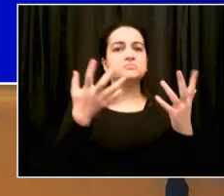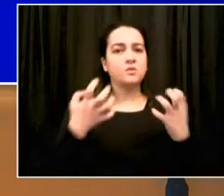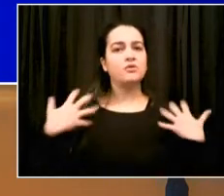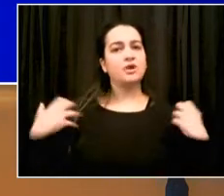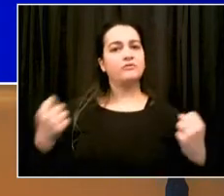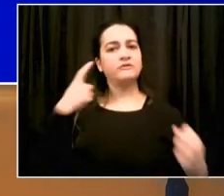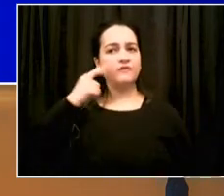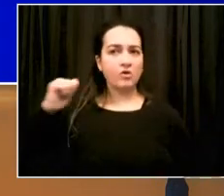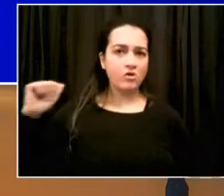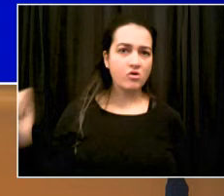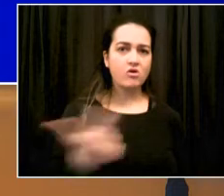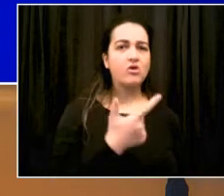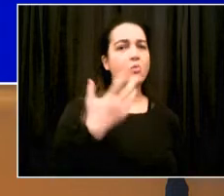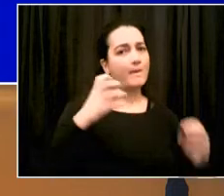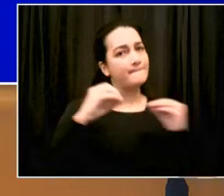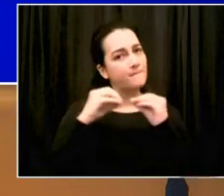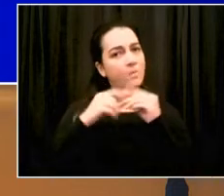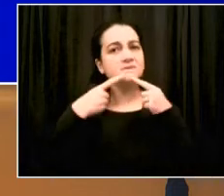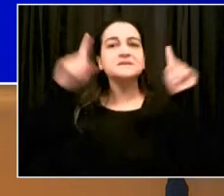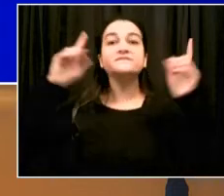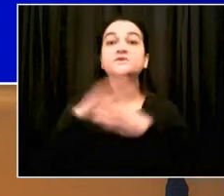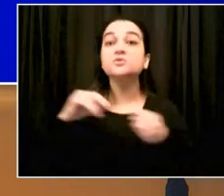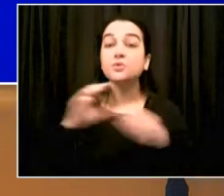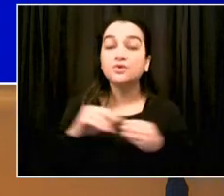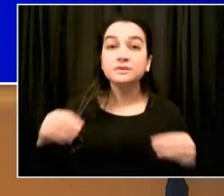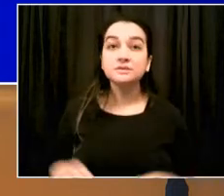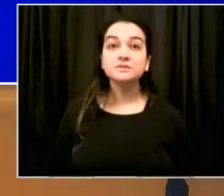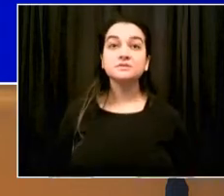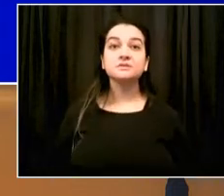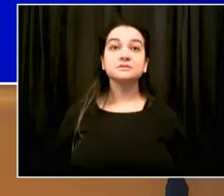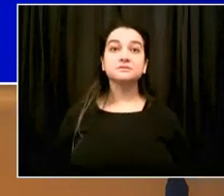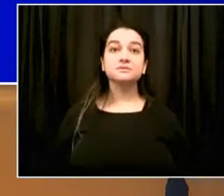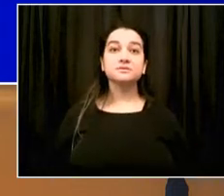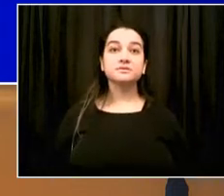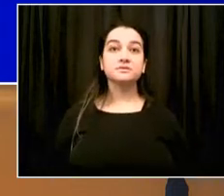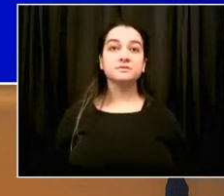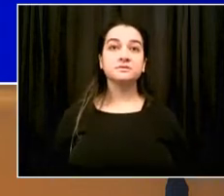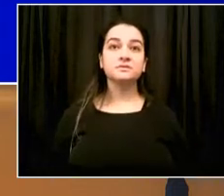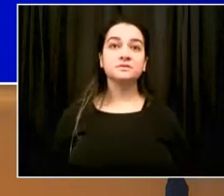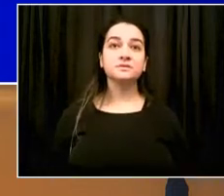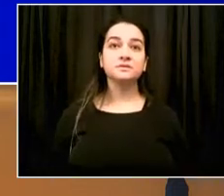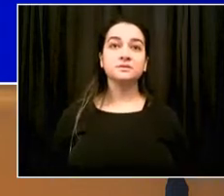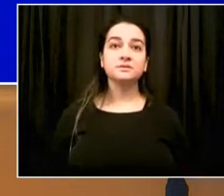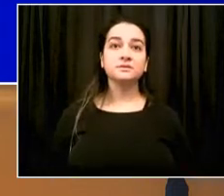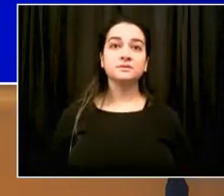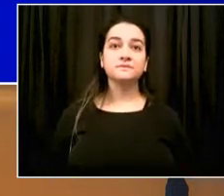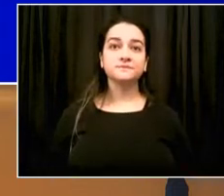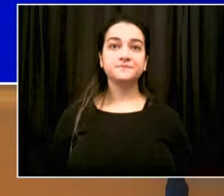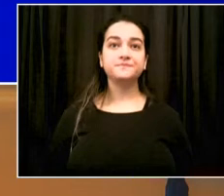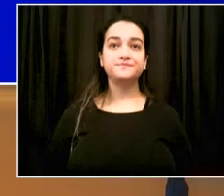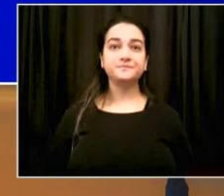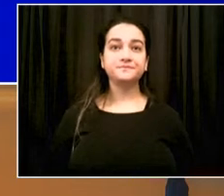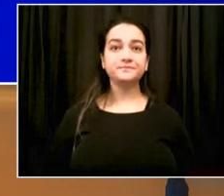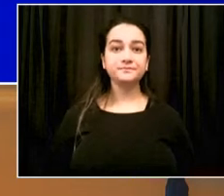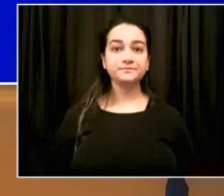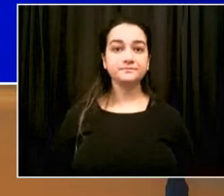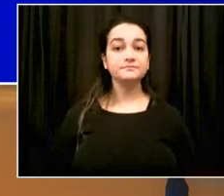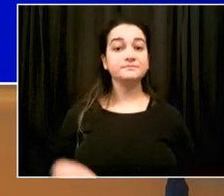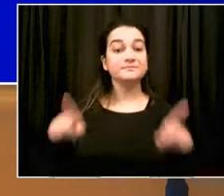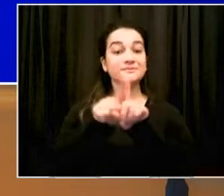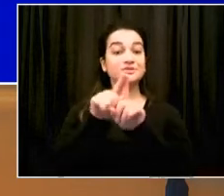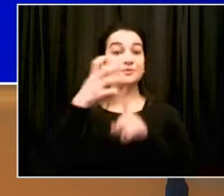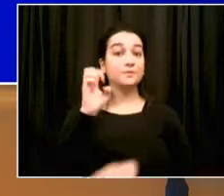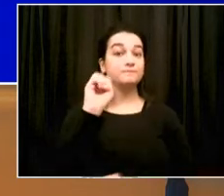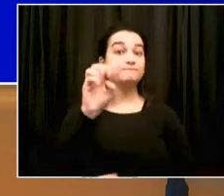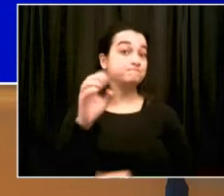them. One of the things I talked about in the State of the City is that we've got to now, for the first time, have an